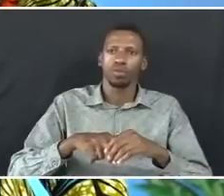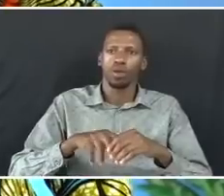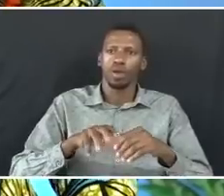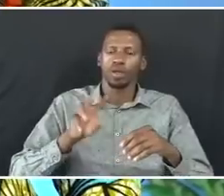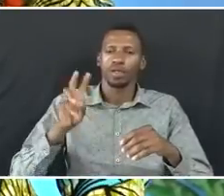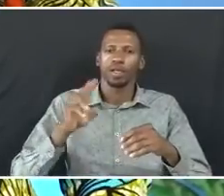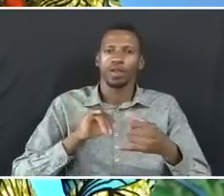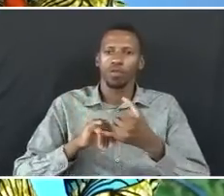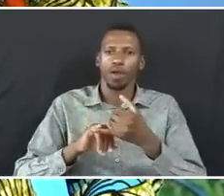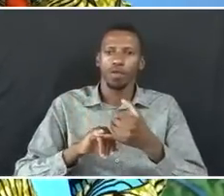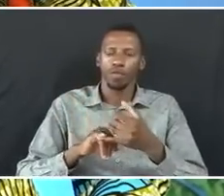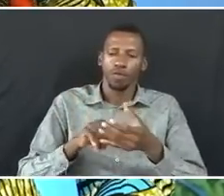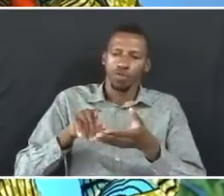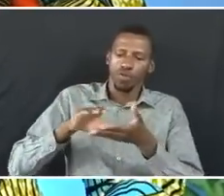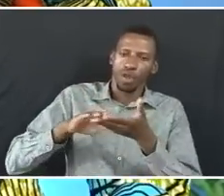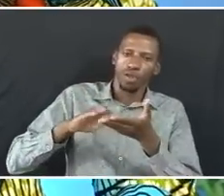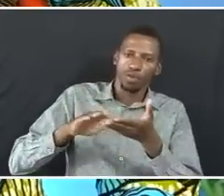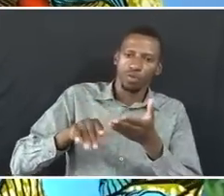few.